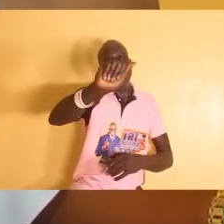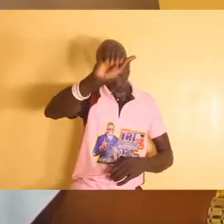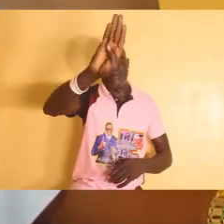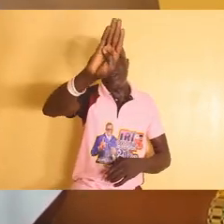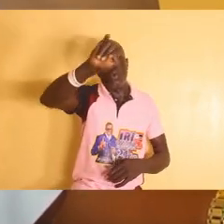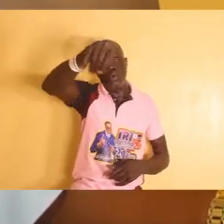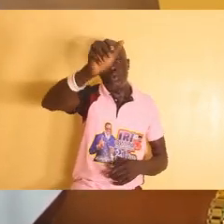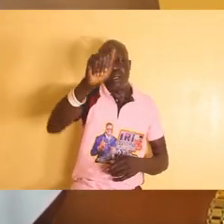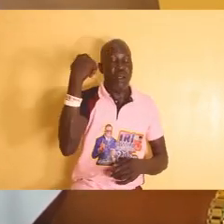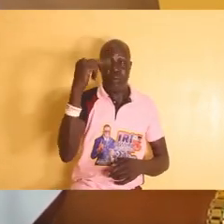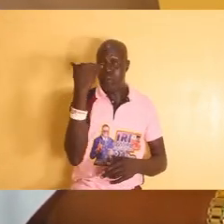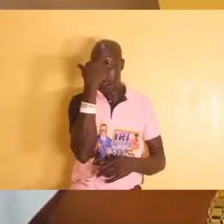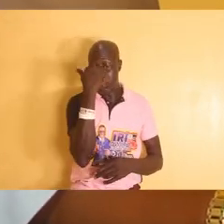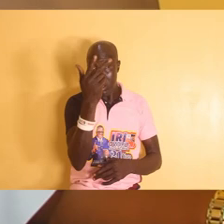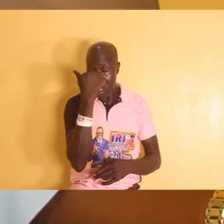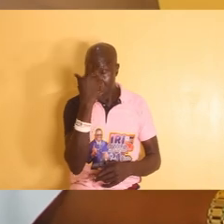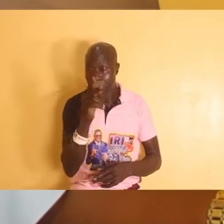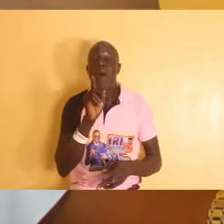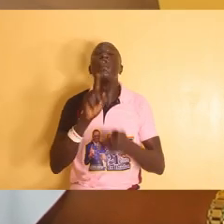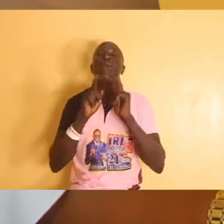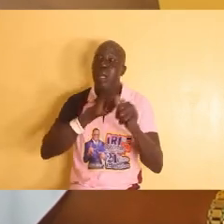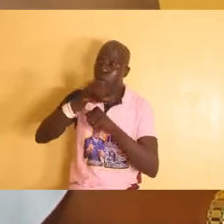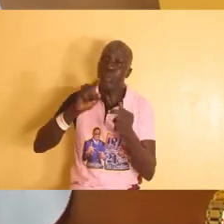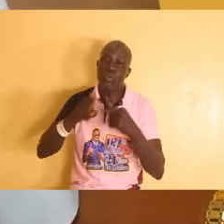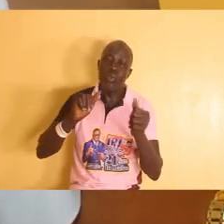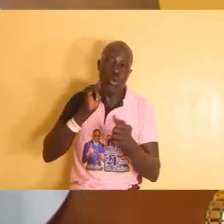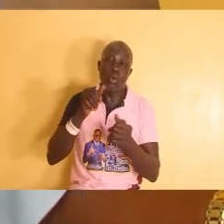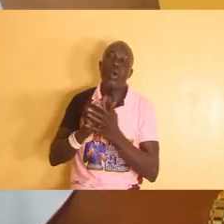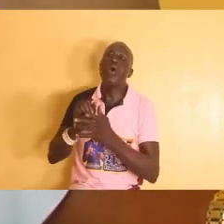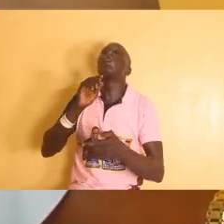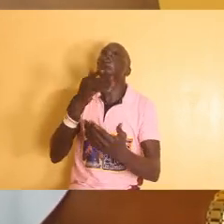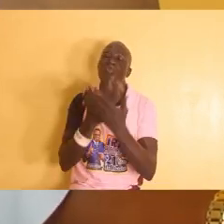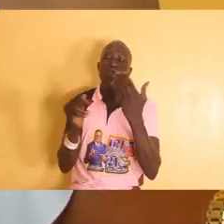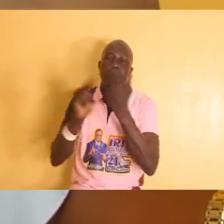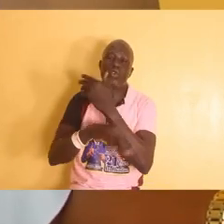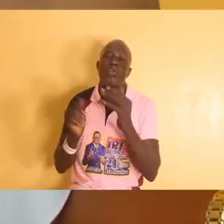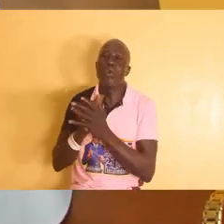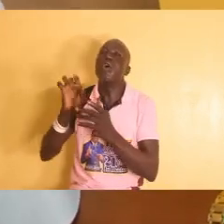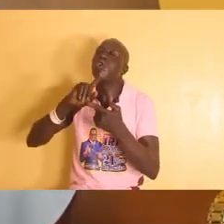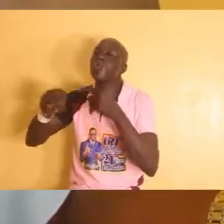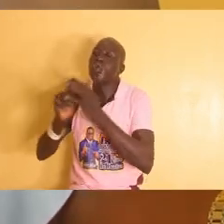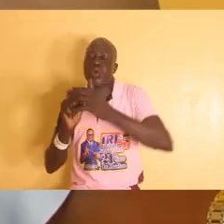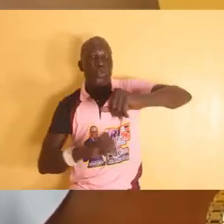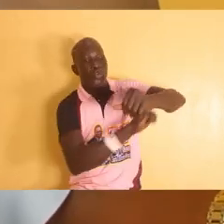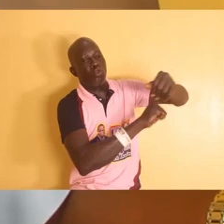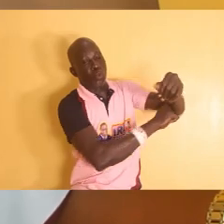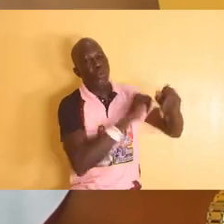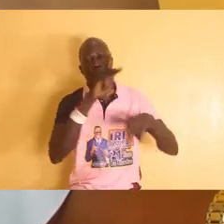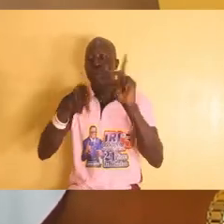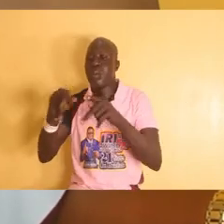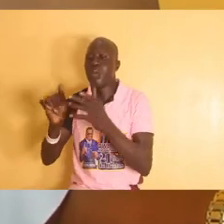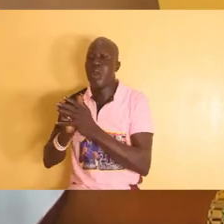took to Abuja for their high treatment. I will tell you about it. Goodness to do good is good. He's good to